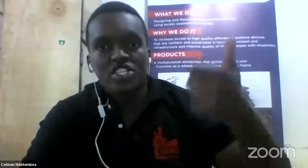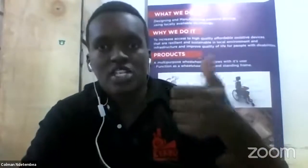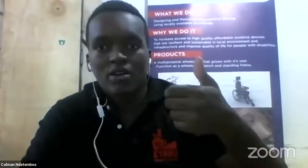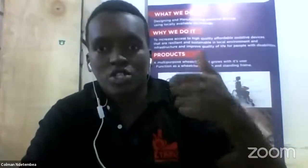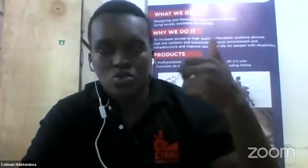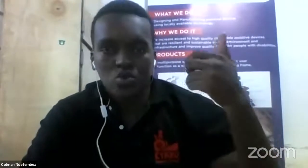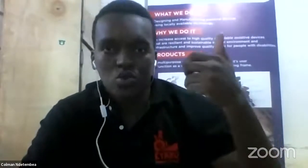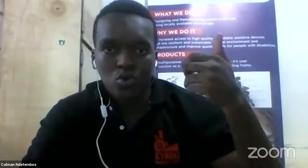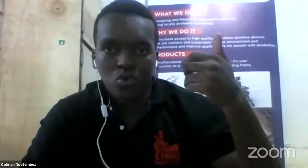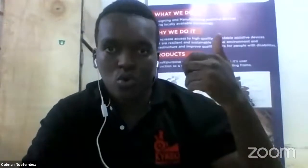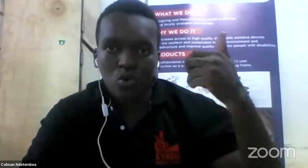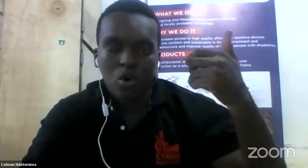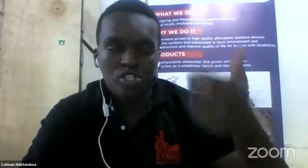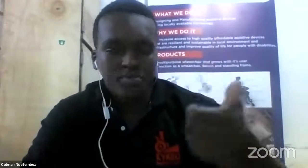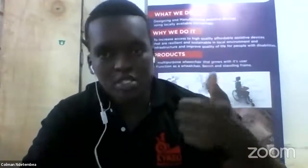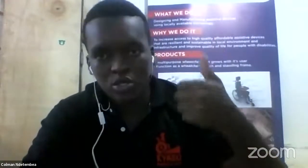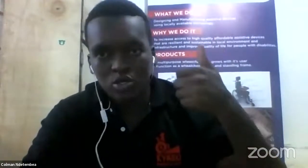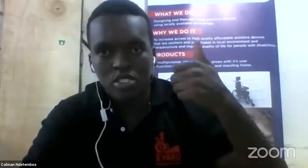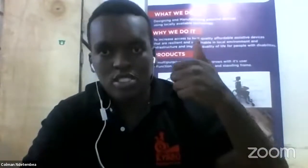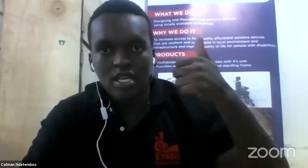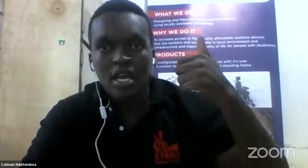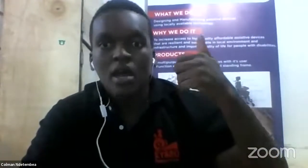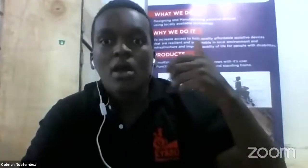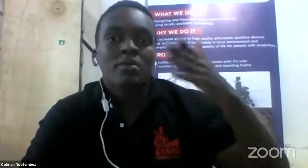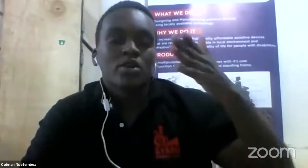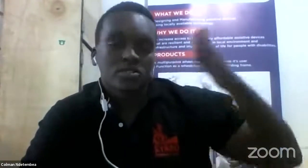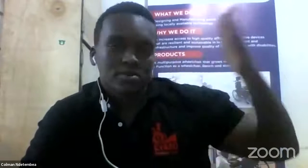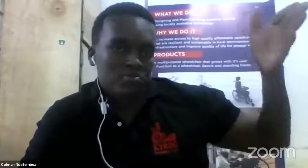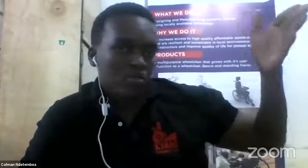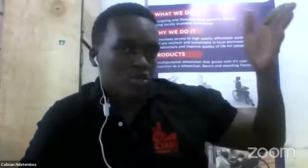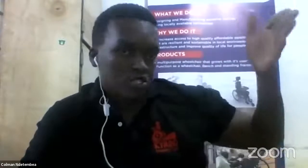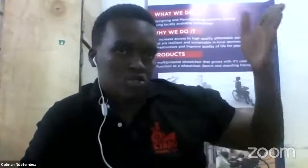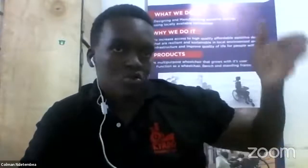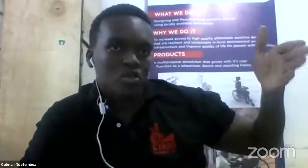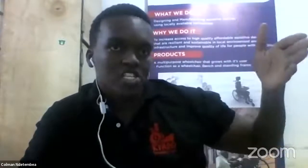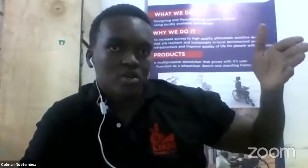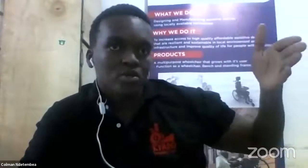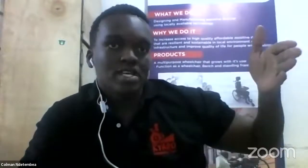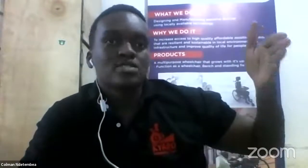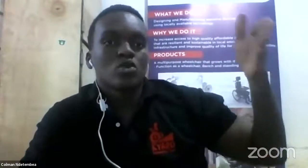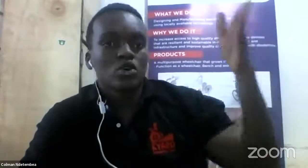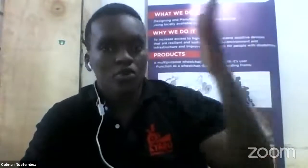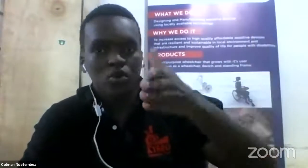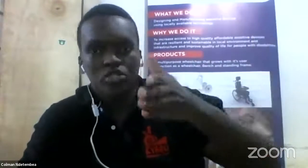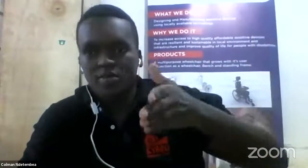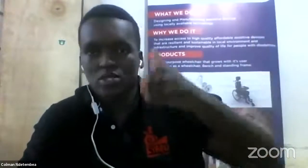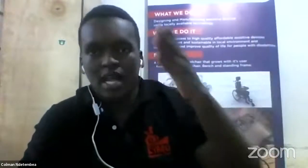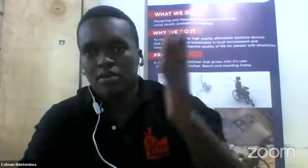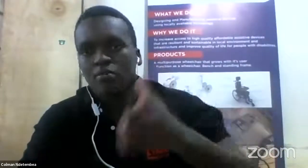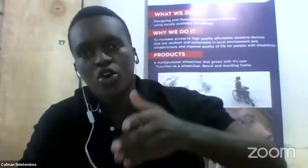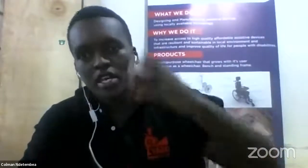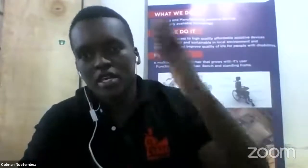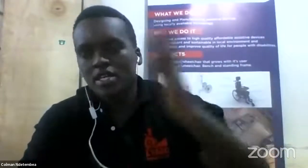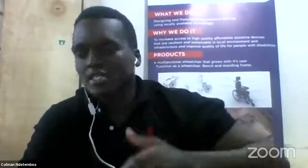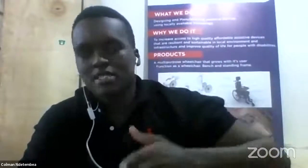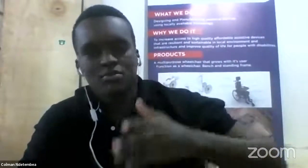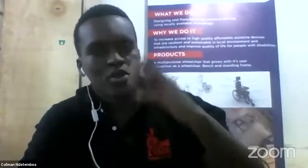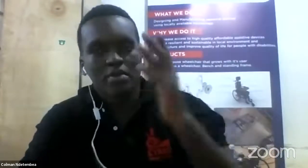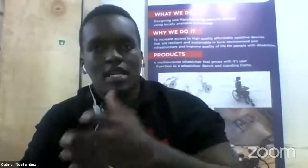through reaching out to hospitals, because most wheelchair users will go through hospitals like